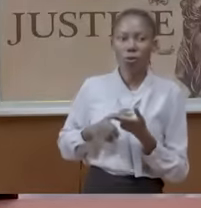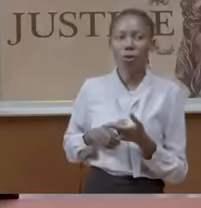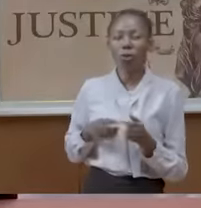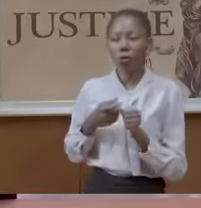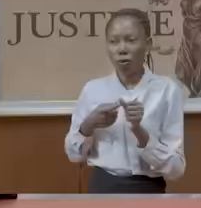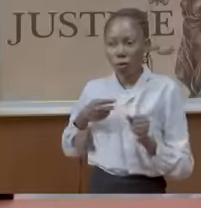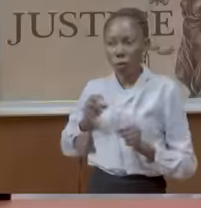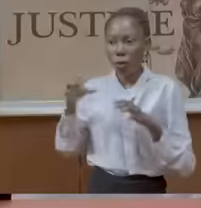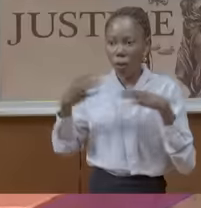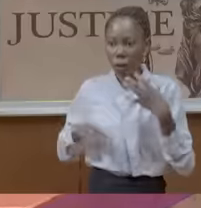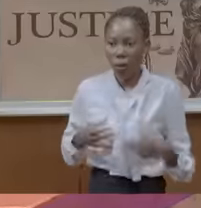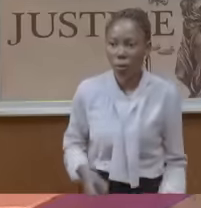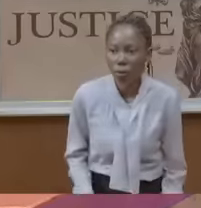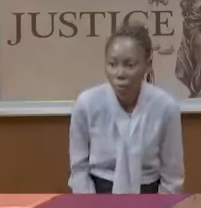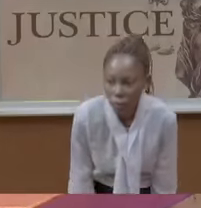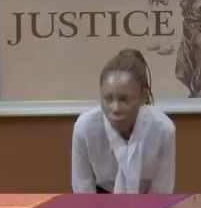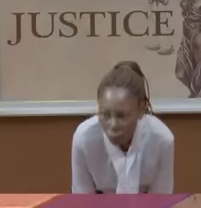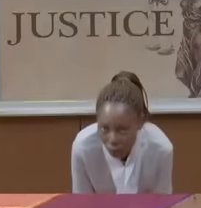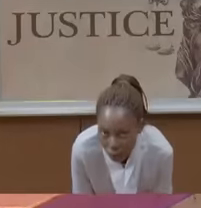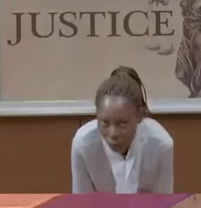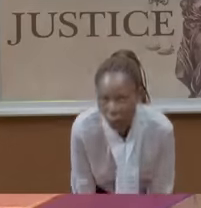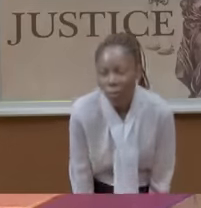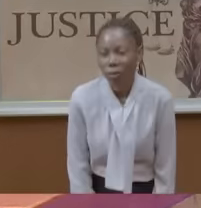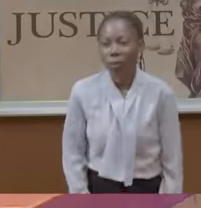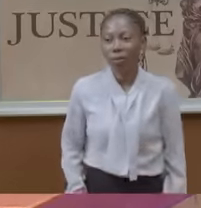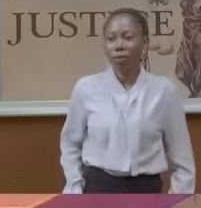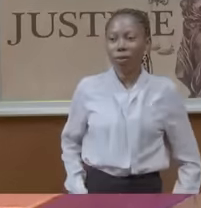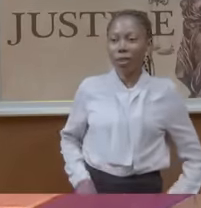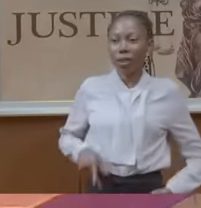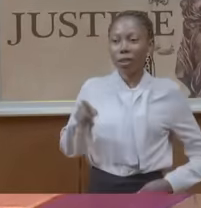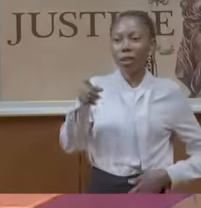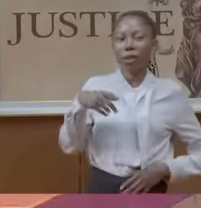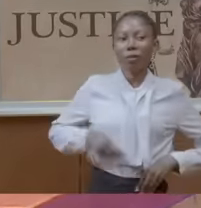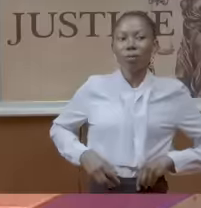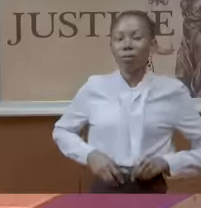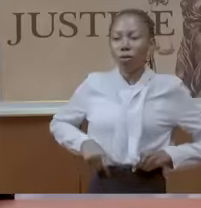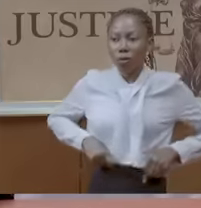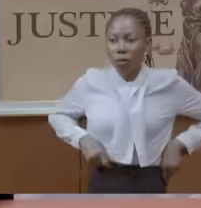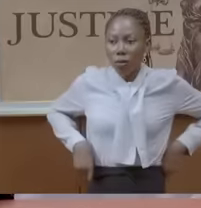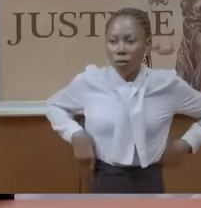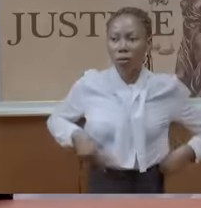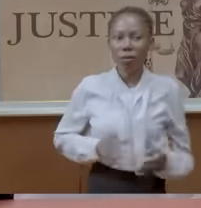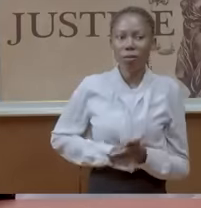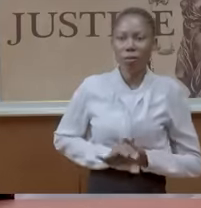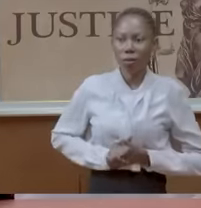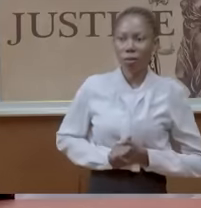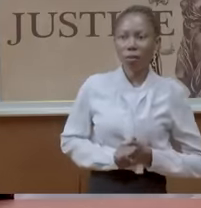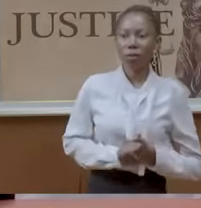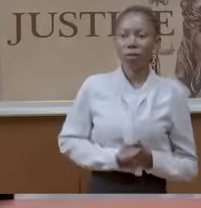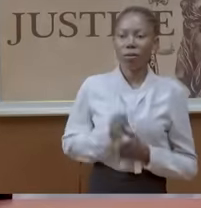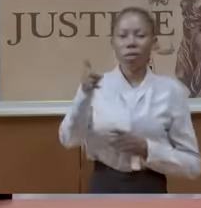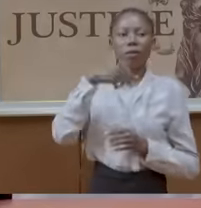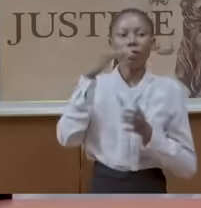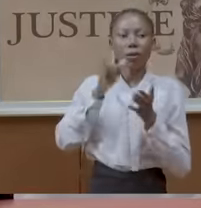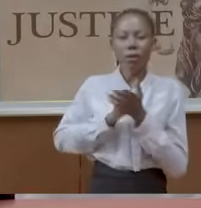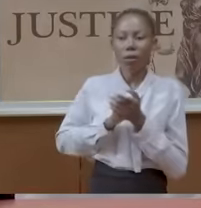What exactly want the court to do? Since he absconded from home, the person helping me, I said, what do you want from the court? I'm not asking for stories